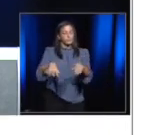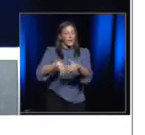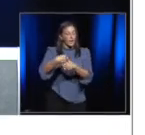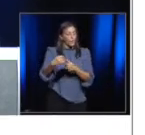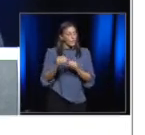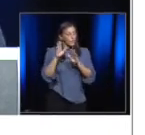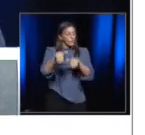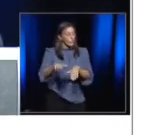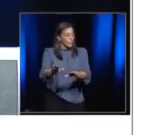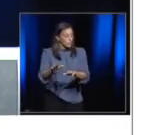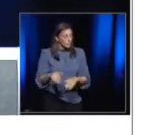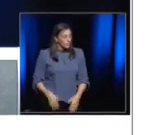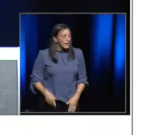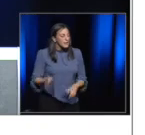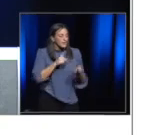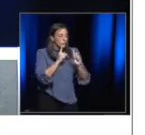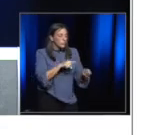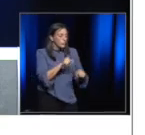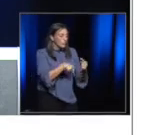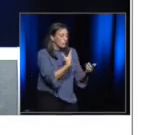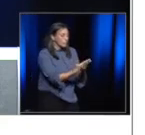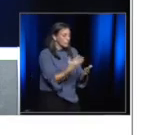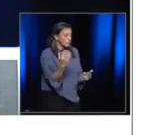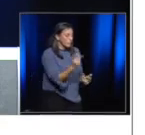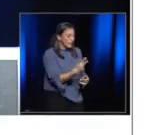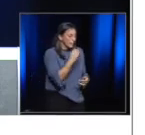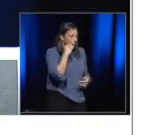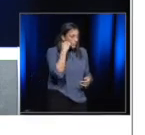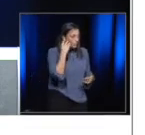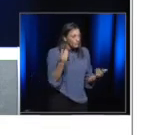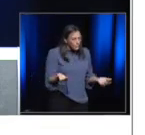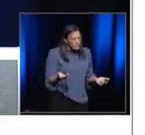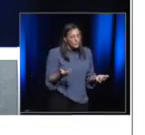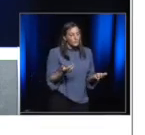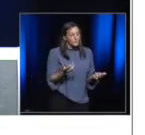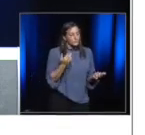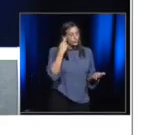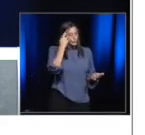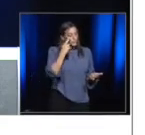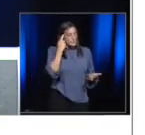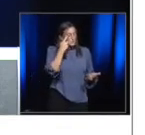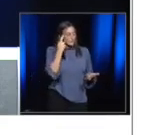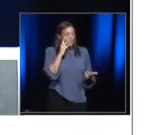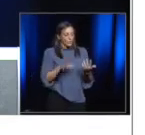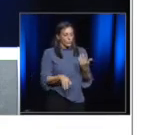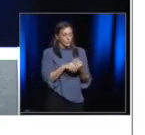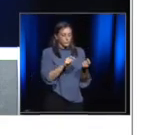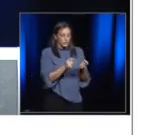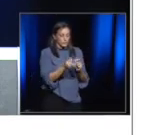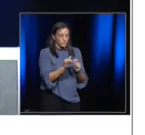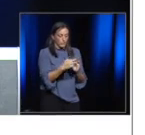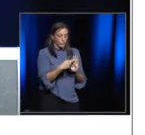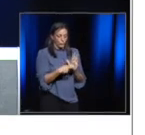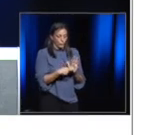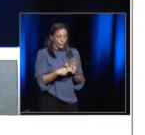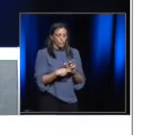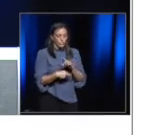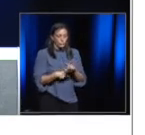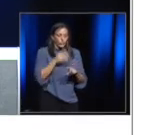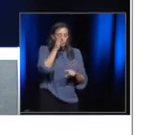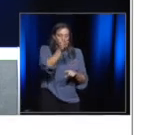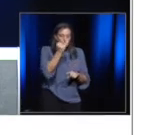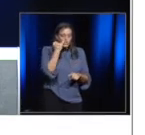he reported it when he came back. There has recently been an amendment to that clause. So in the